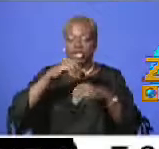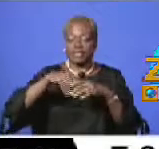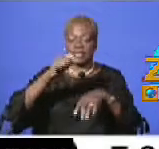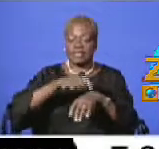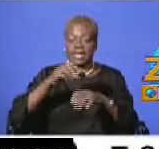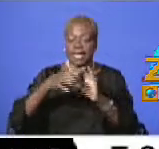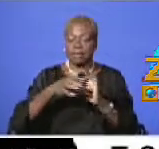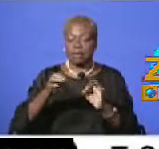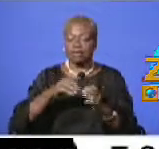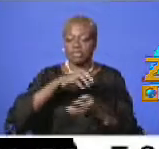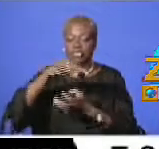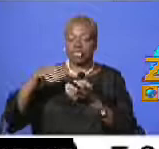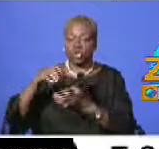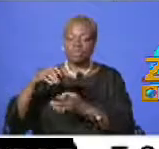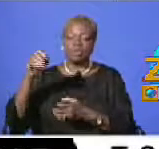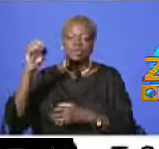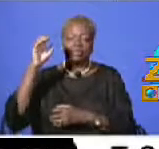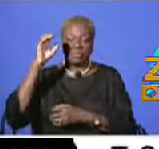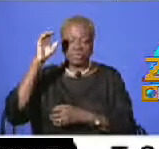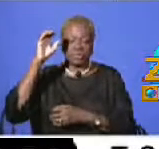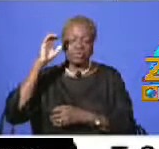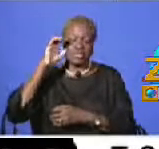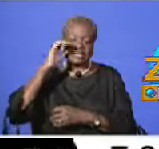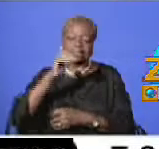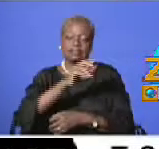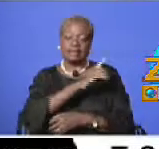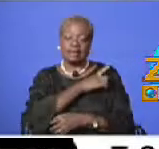Darling explains just how much.